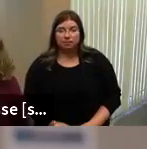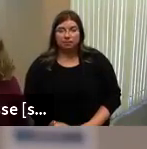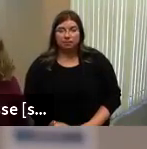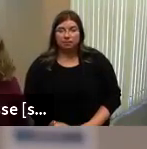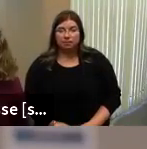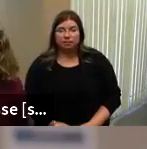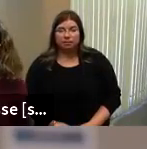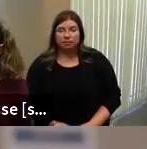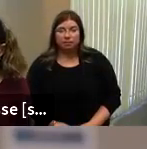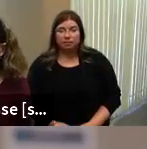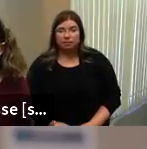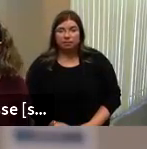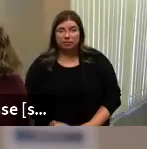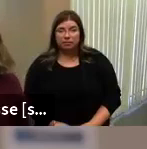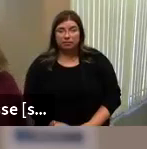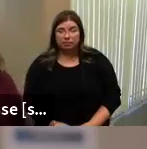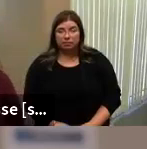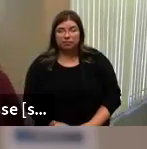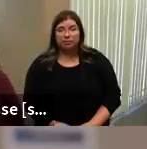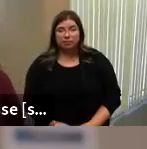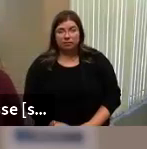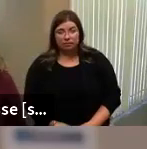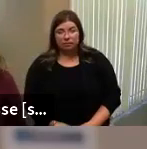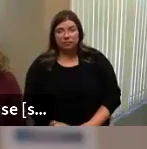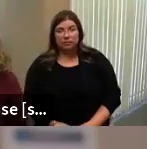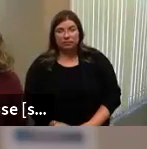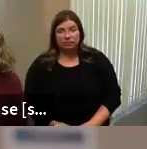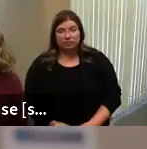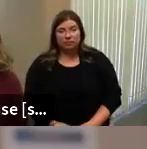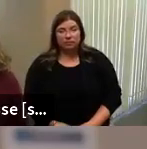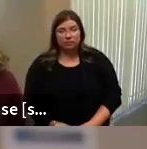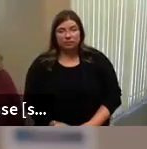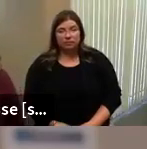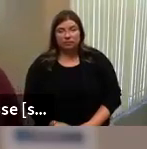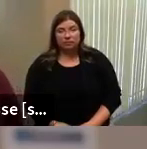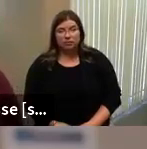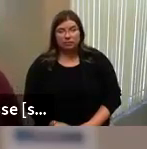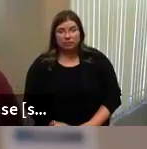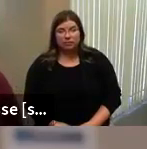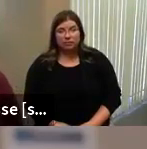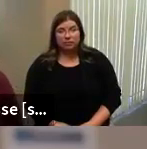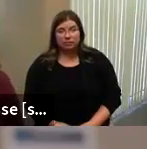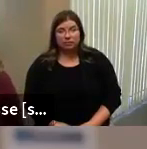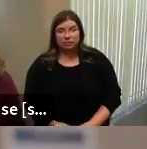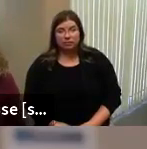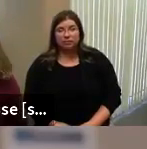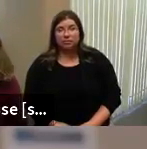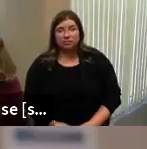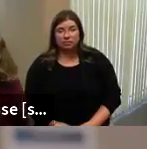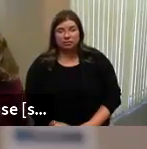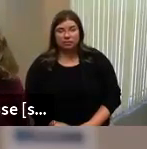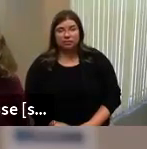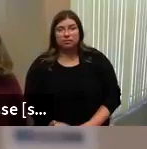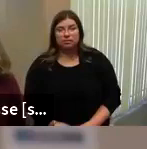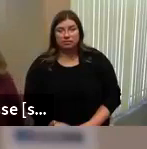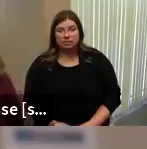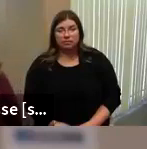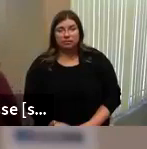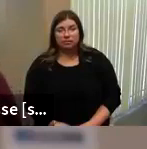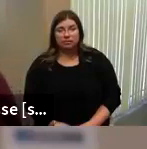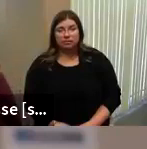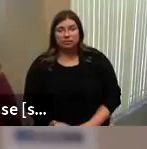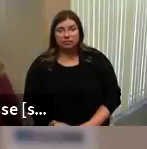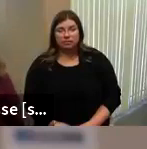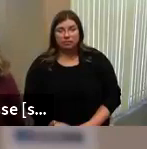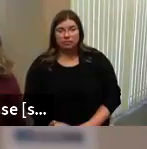You also need to learn time management skills. You need to associate with the deaf community and see how the signs